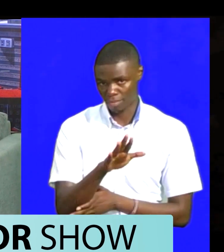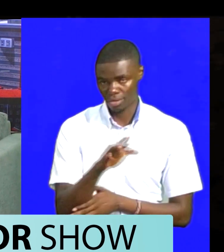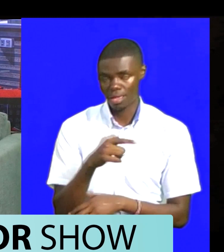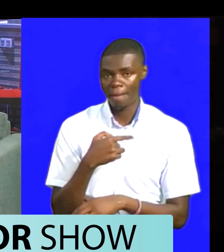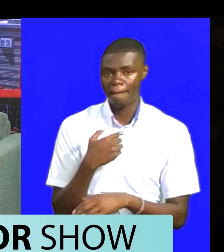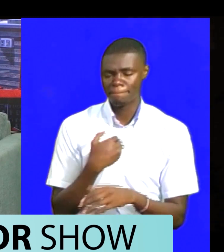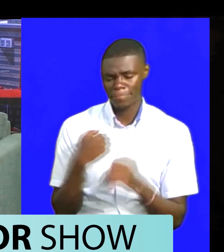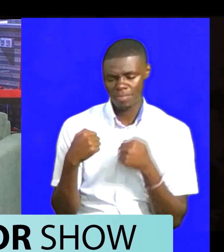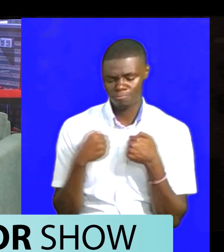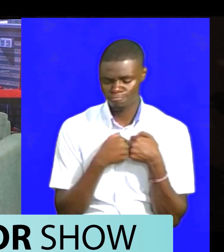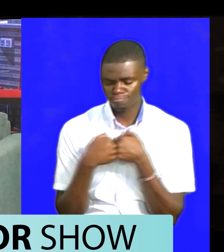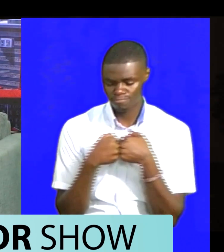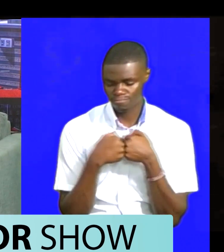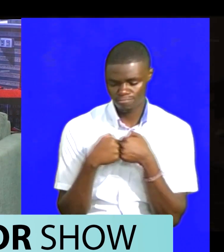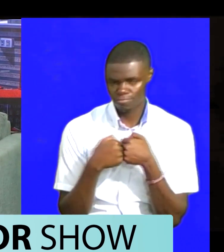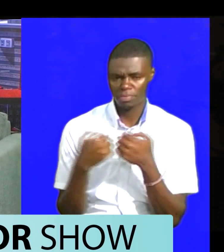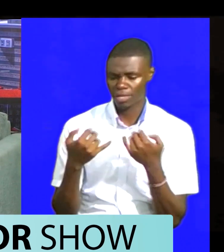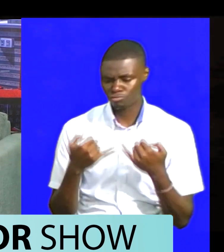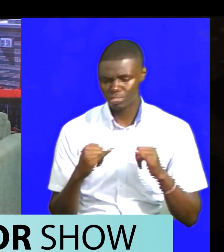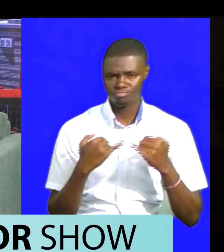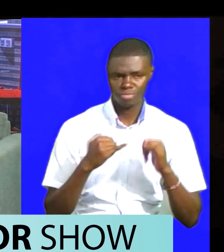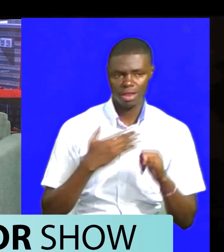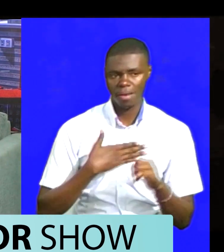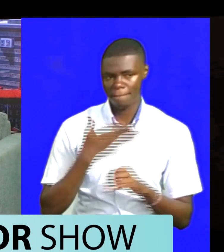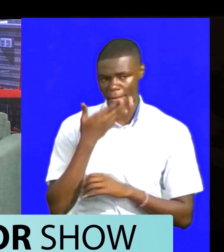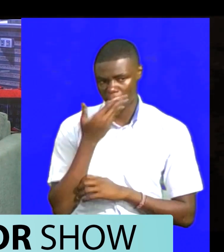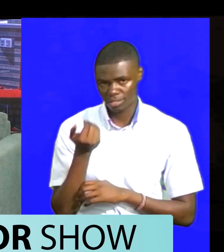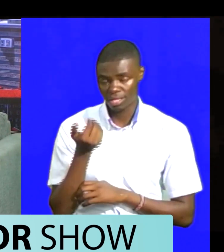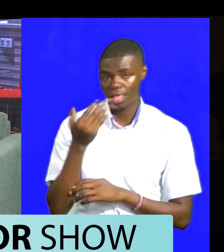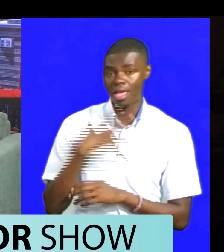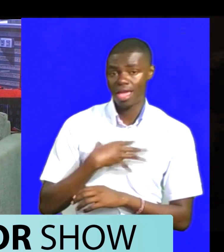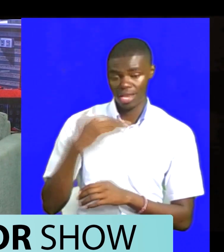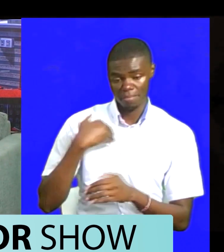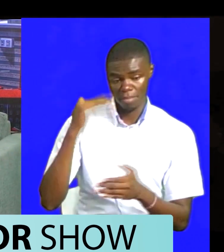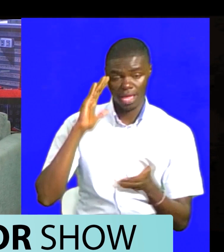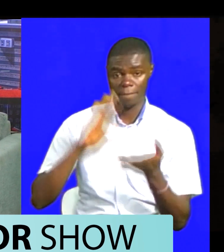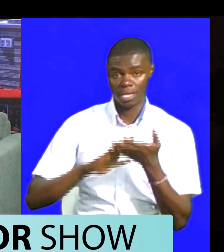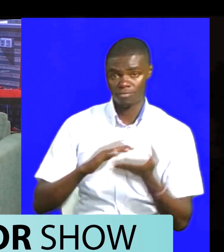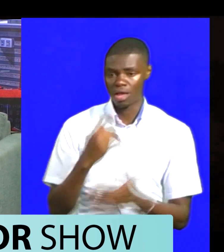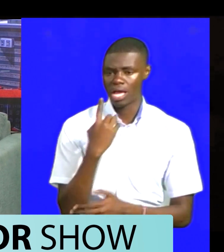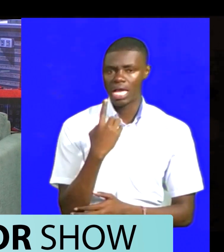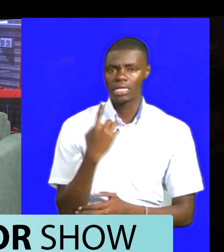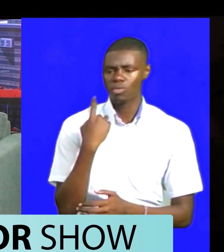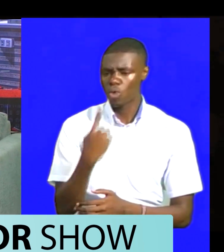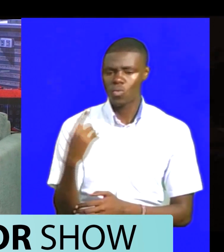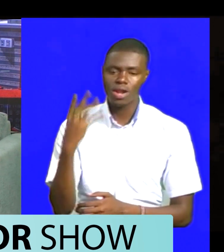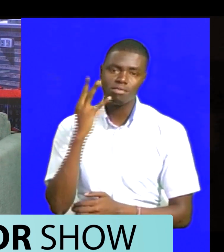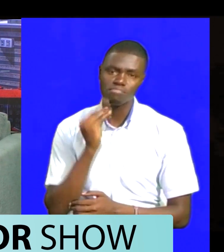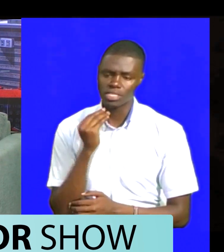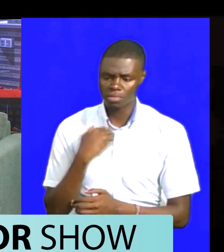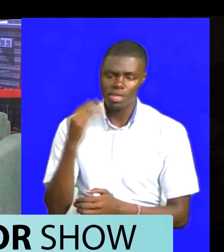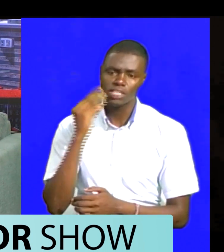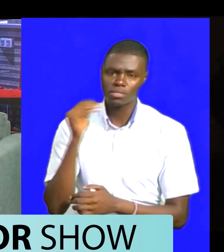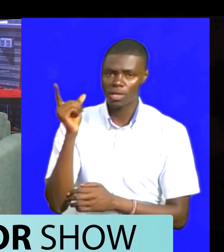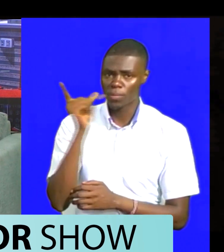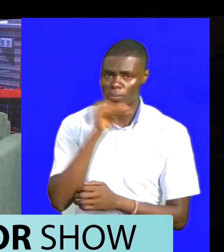been struggling. I've tried all my best, I can say, and I believe each and every experience that I've been able to experience,